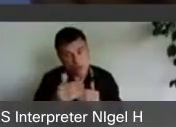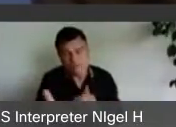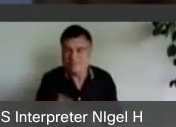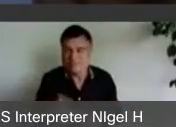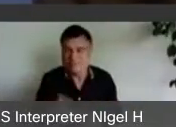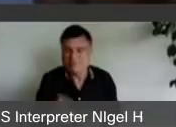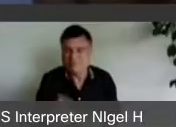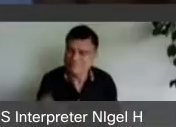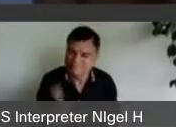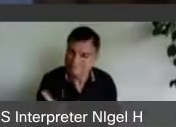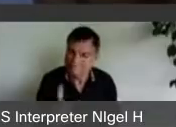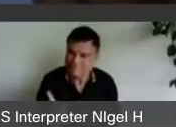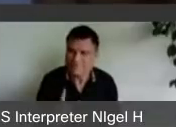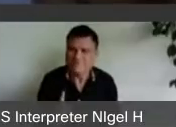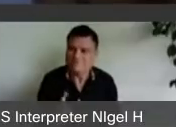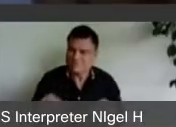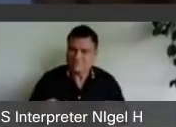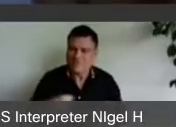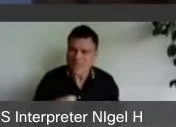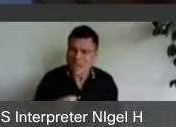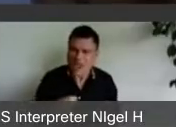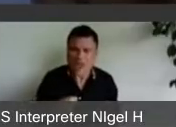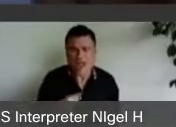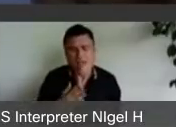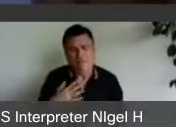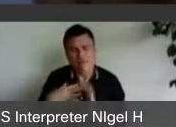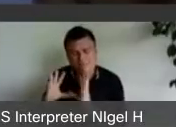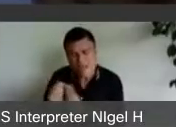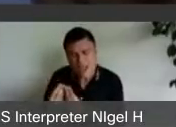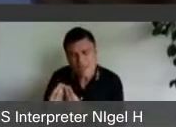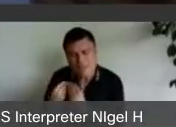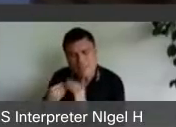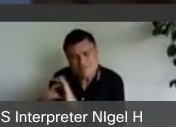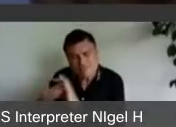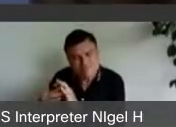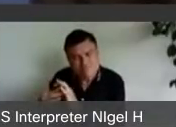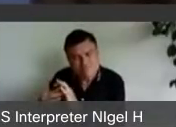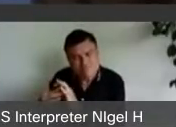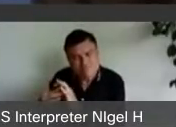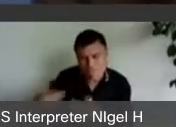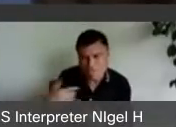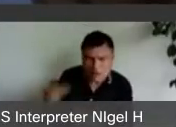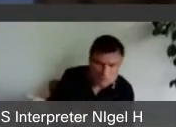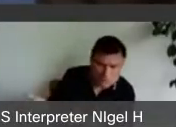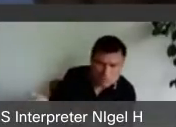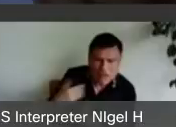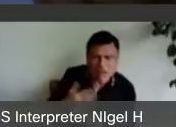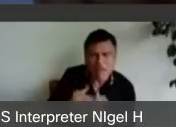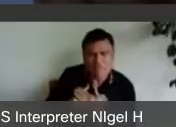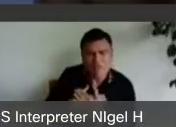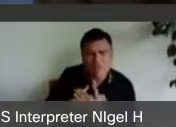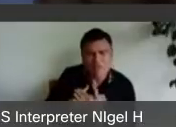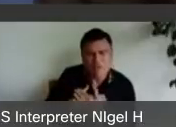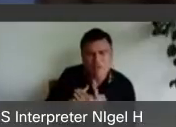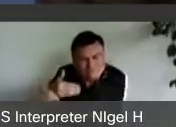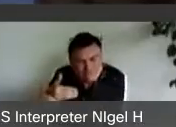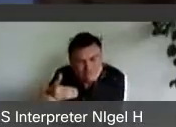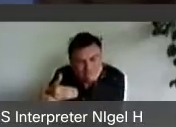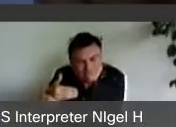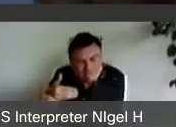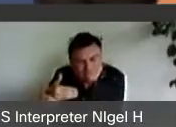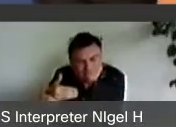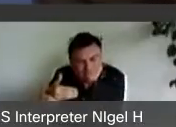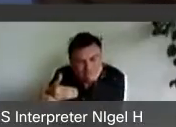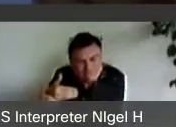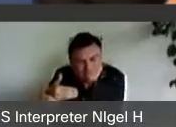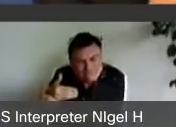miss my family that I cannot see, I cannot touch. I miss my friends, I miss my colleagues. And we will not have a new normal before we are